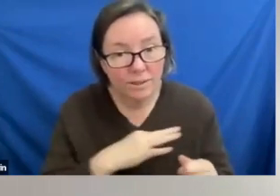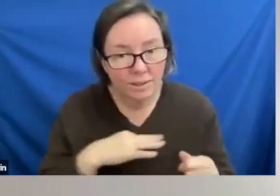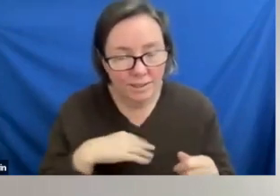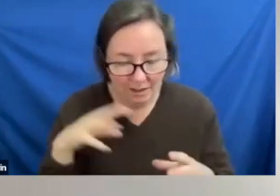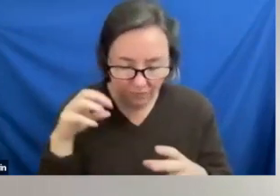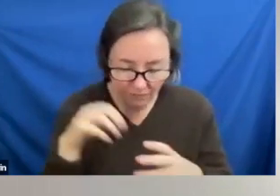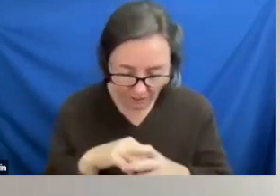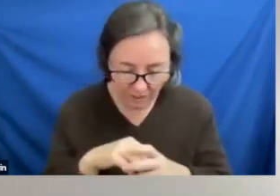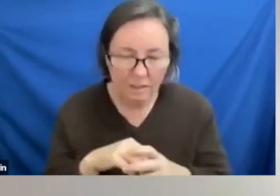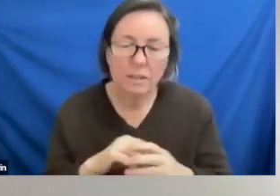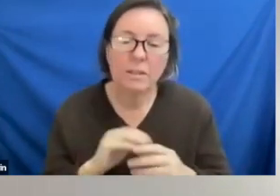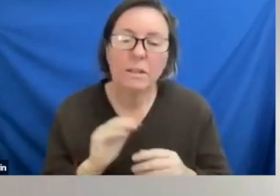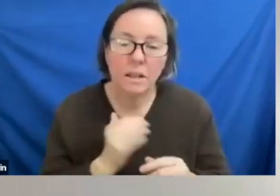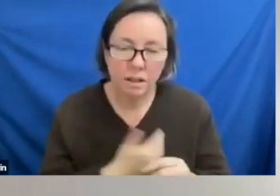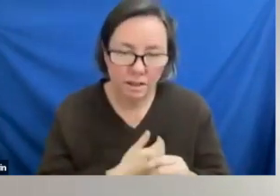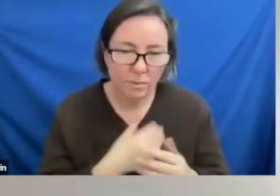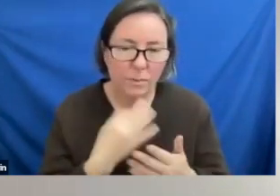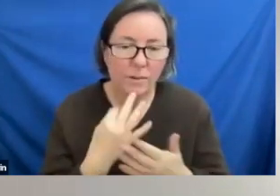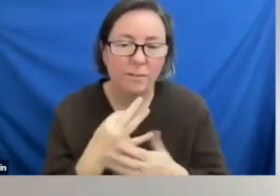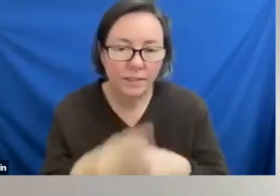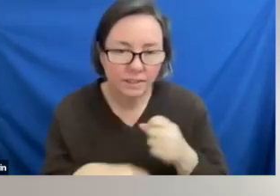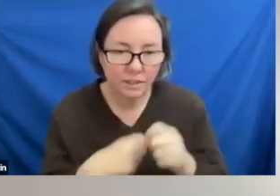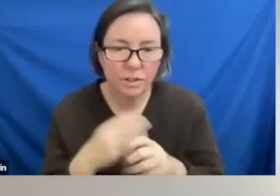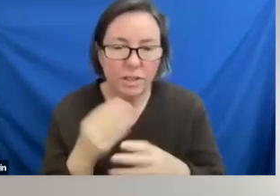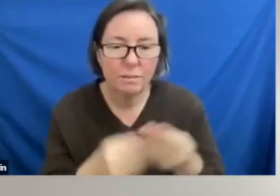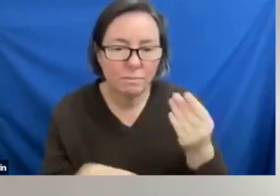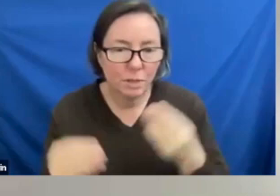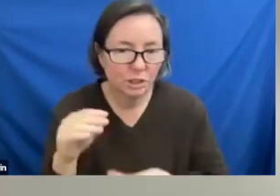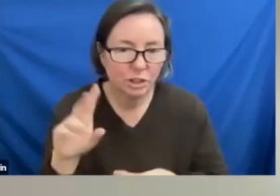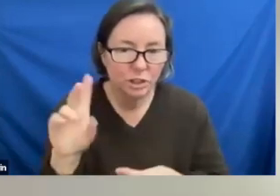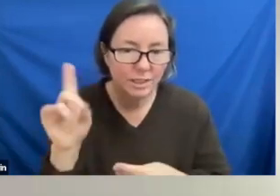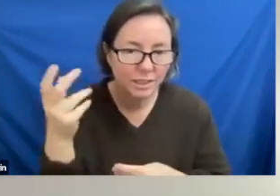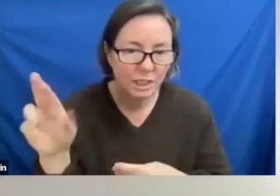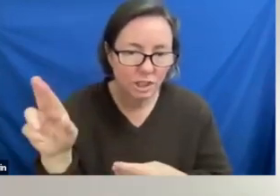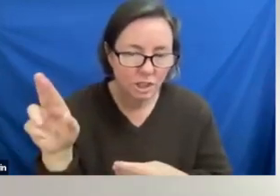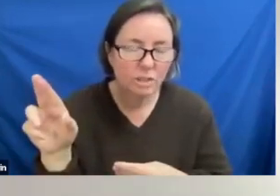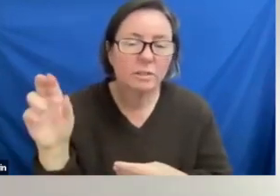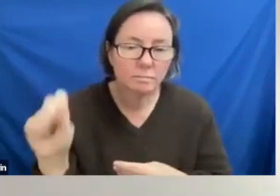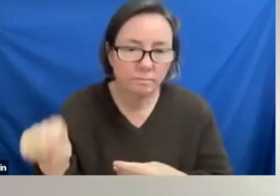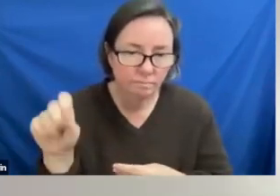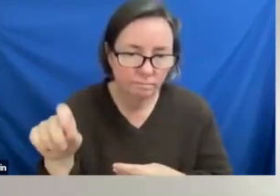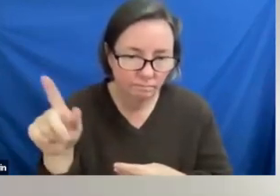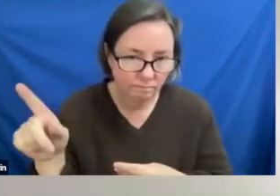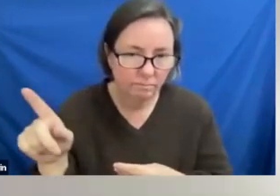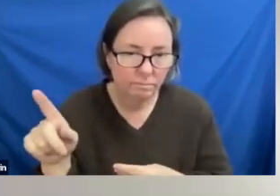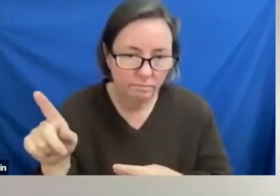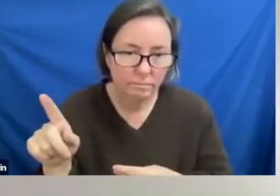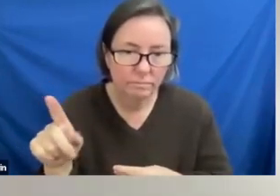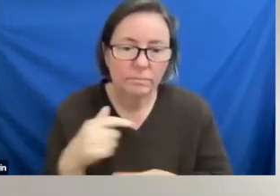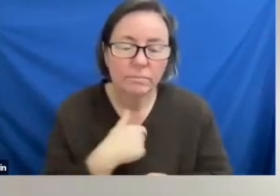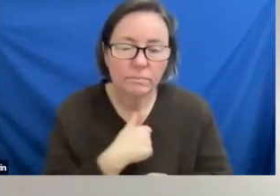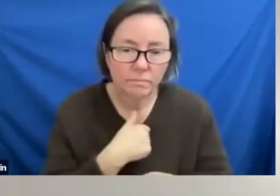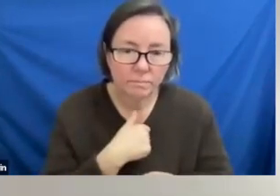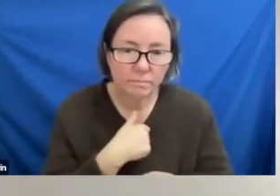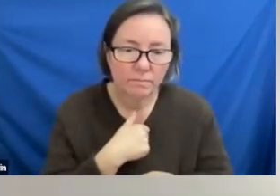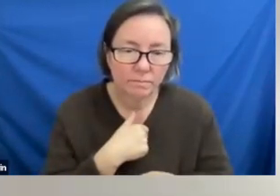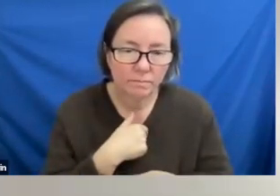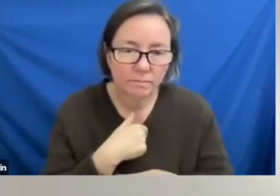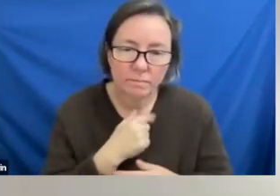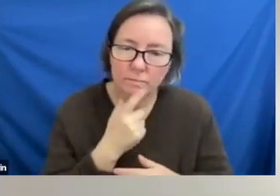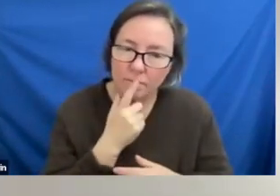our fiscal year budget. So I was actually going back on